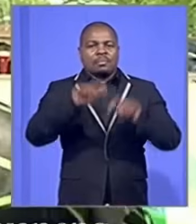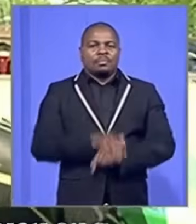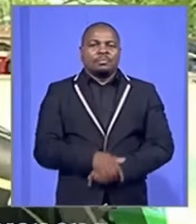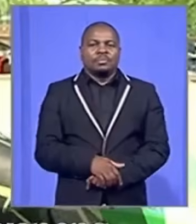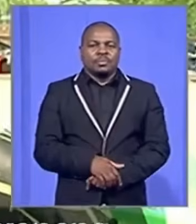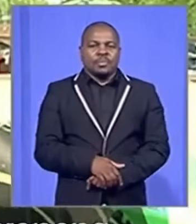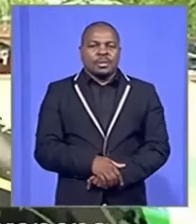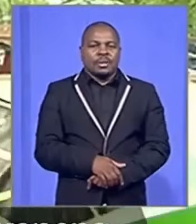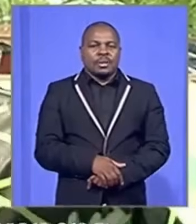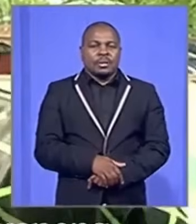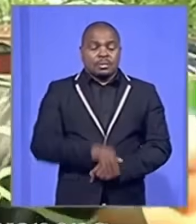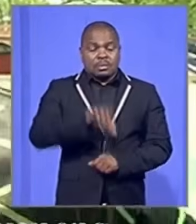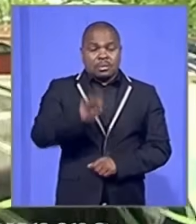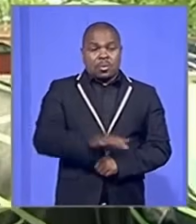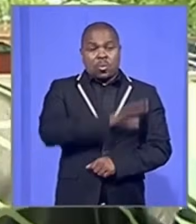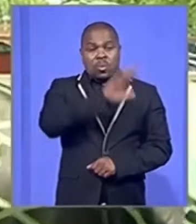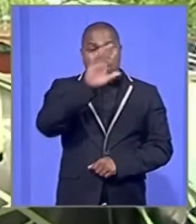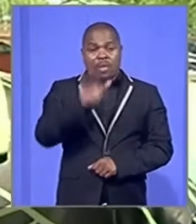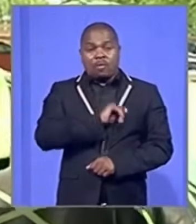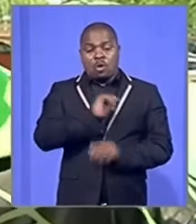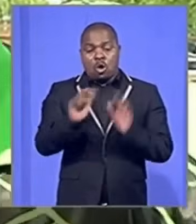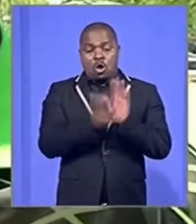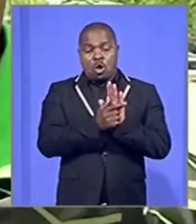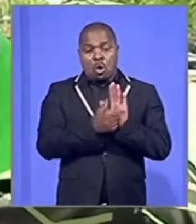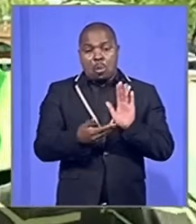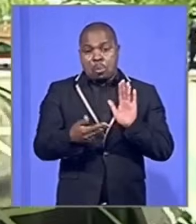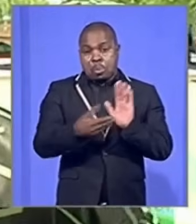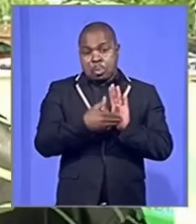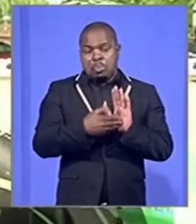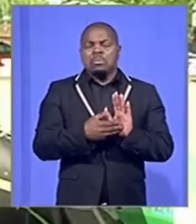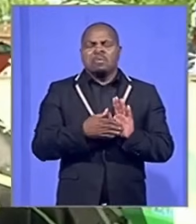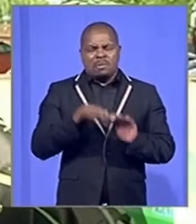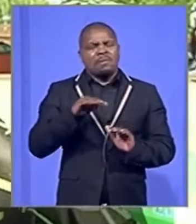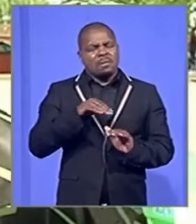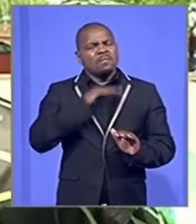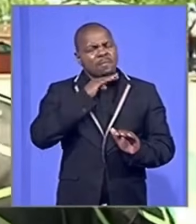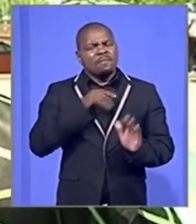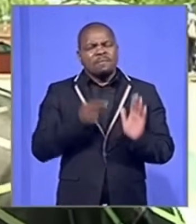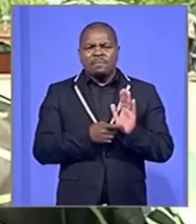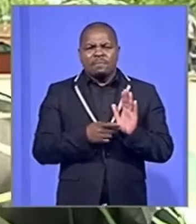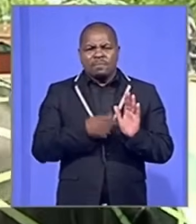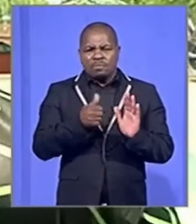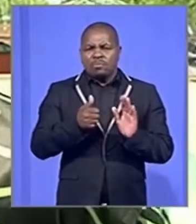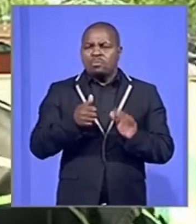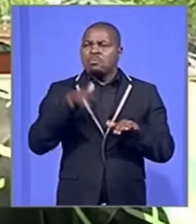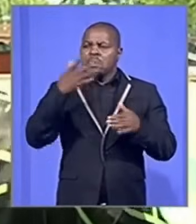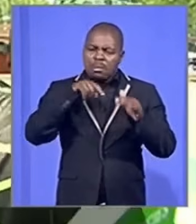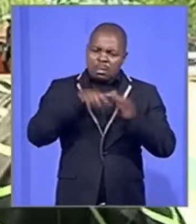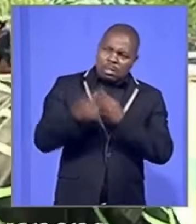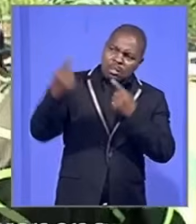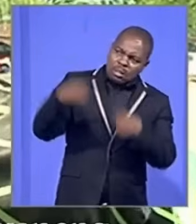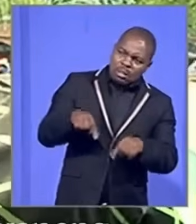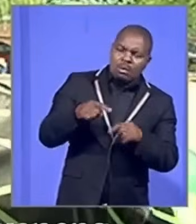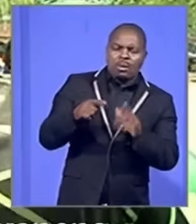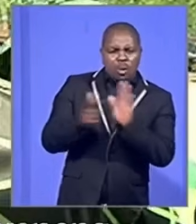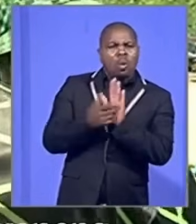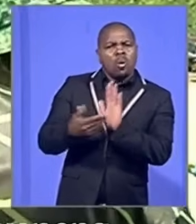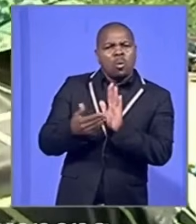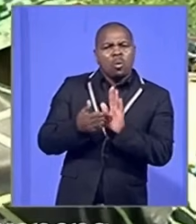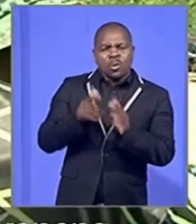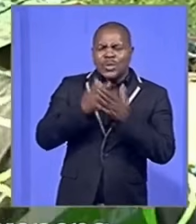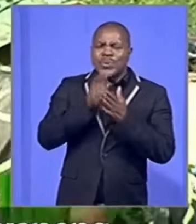South African laws, as we speak, are sufficient enough to really deal with immigration in the country. That's the only thing we need